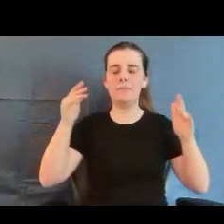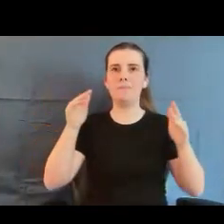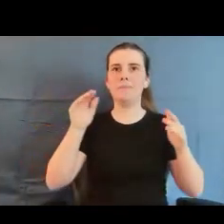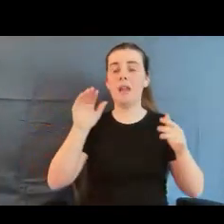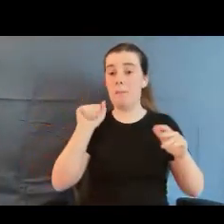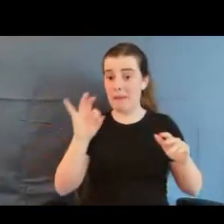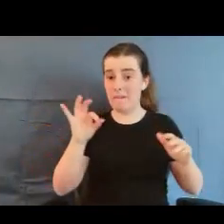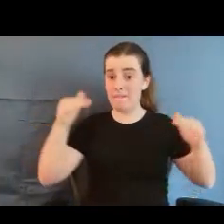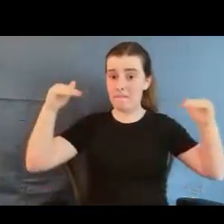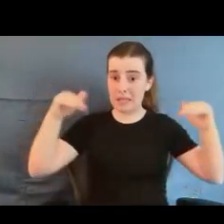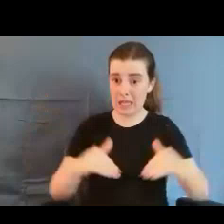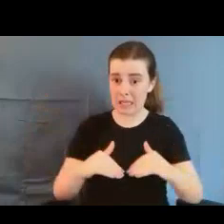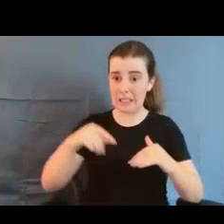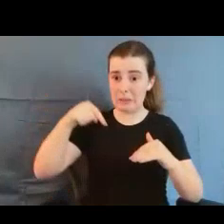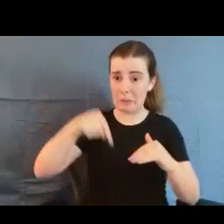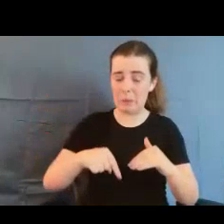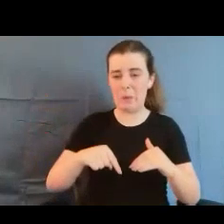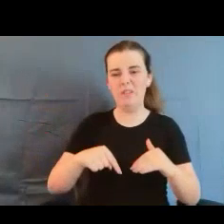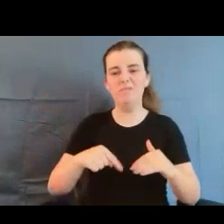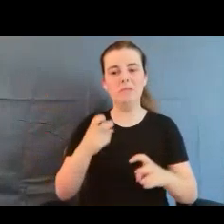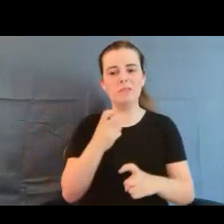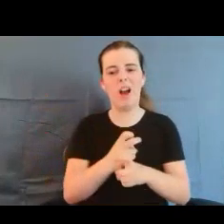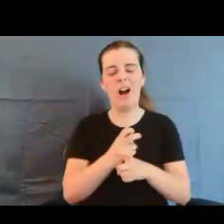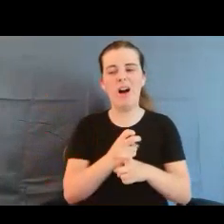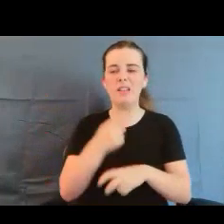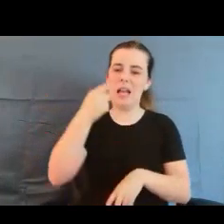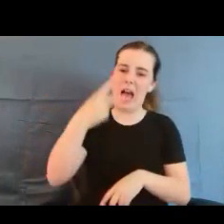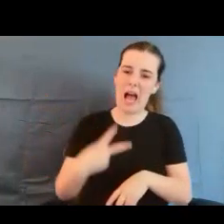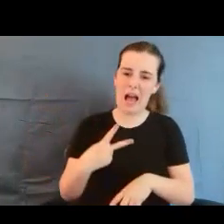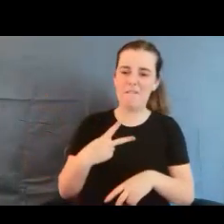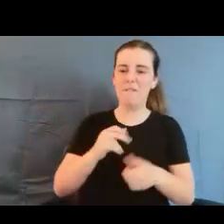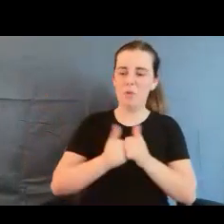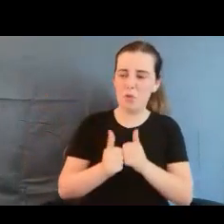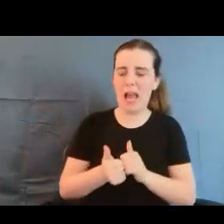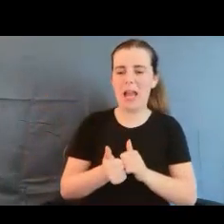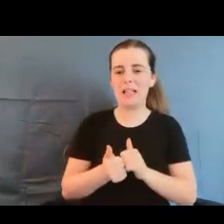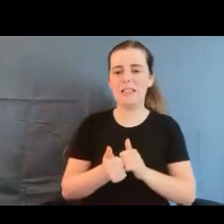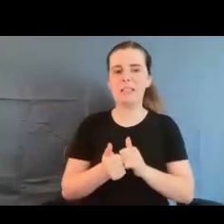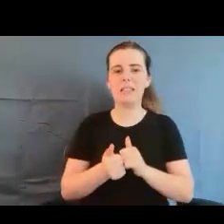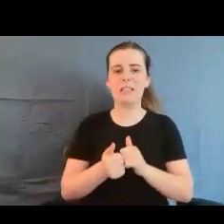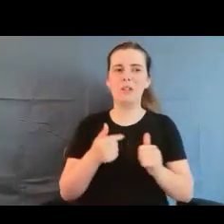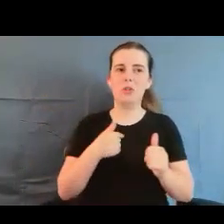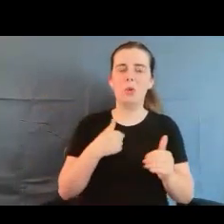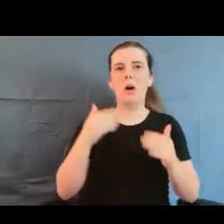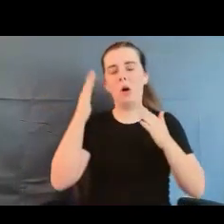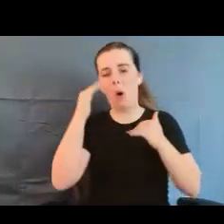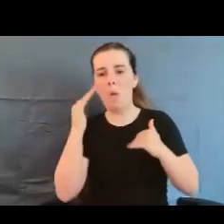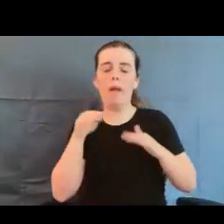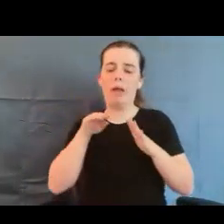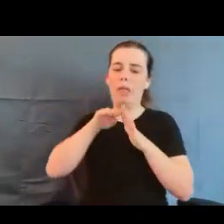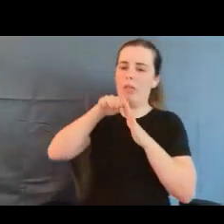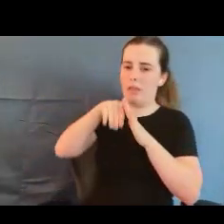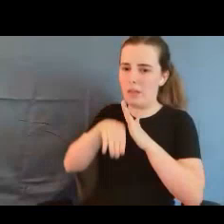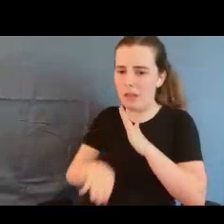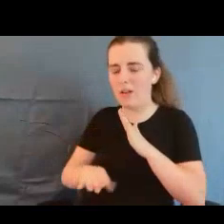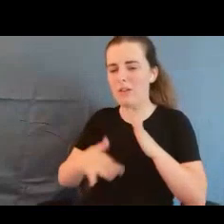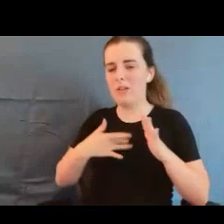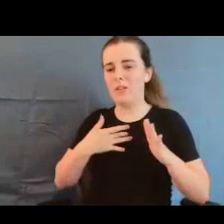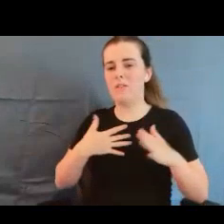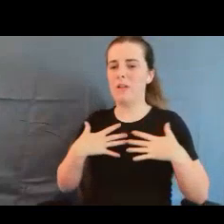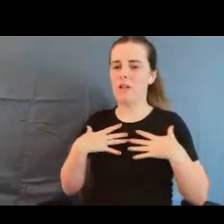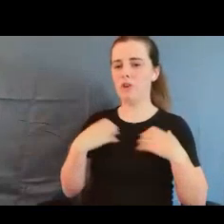is hard because it's like halfway through the race and you've done this huge descent, and maybe you were hoping the descent would feel better than it actually did. It didn't really feel as much like recovery because